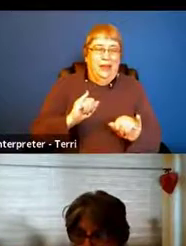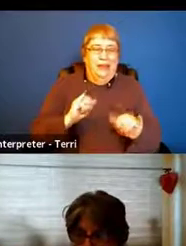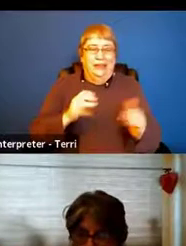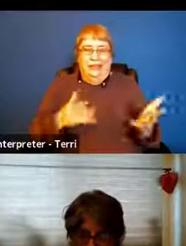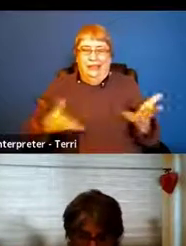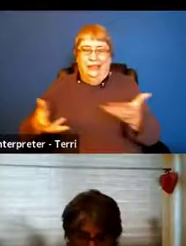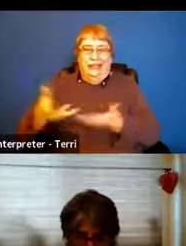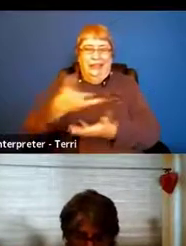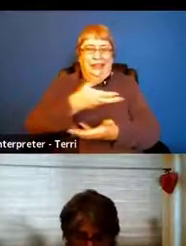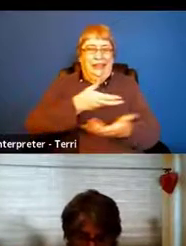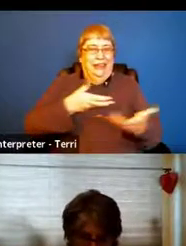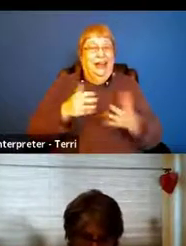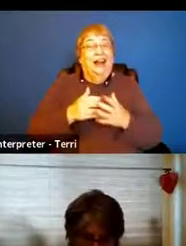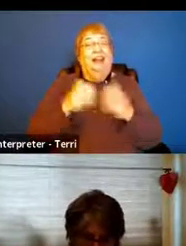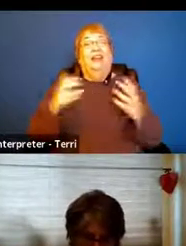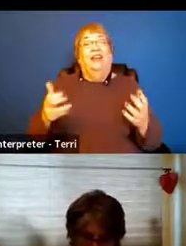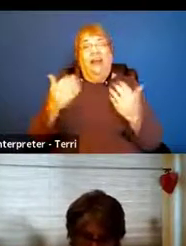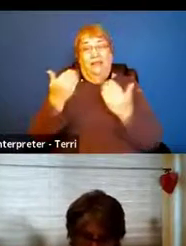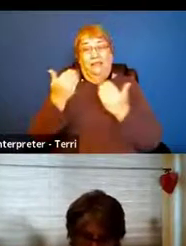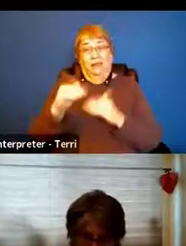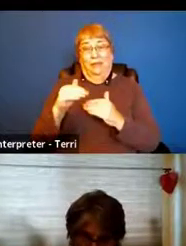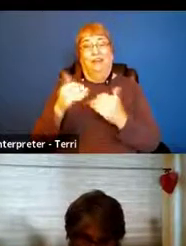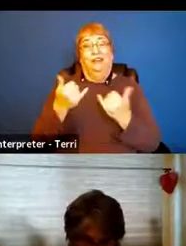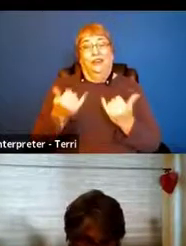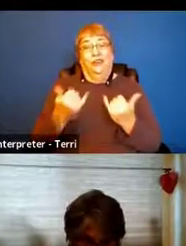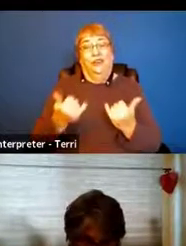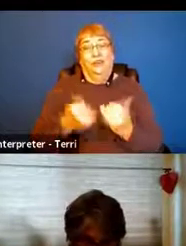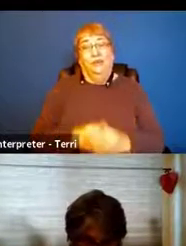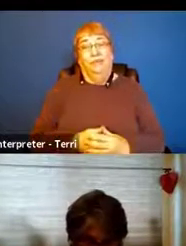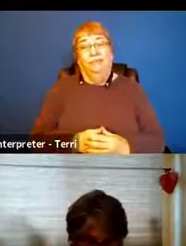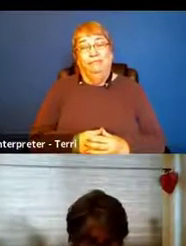the limitations that teens and young adults are experiencing right now.